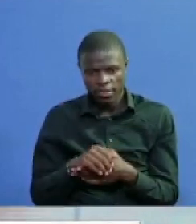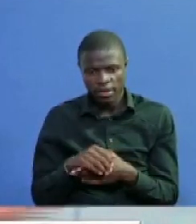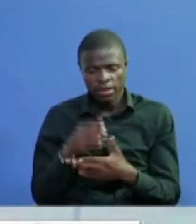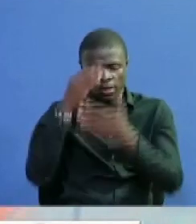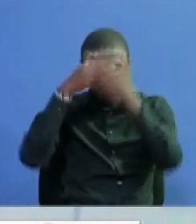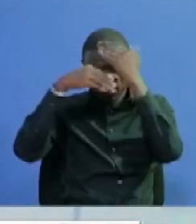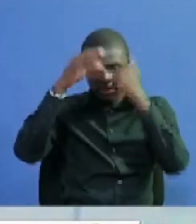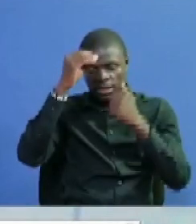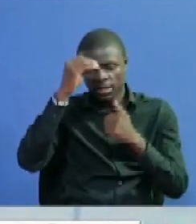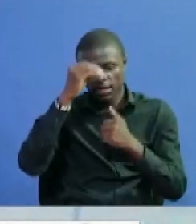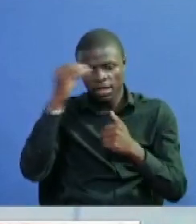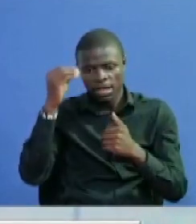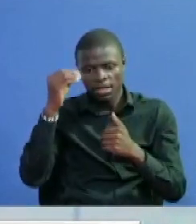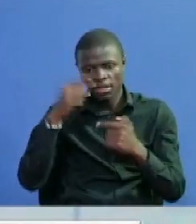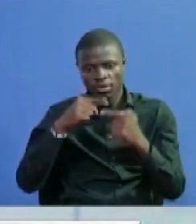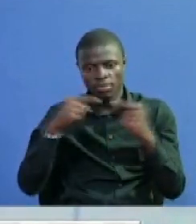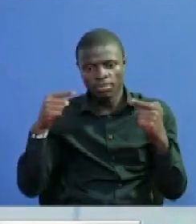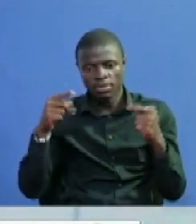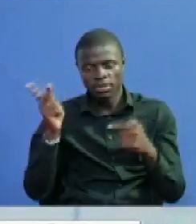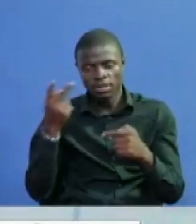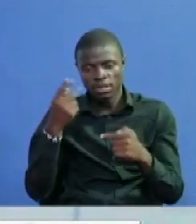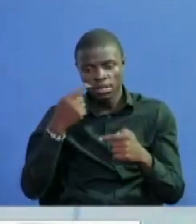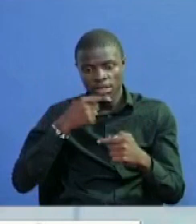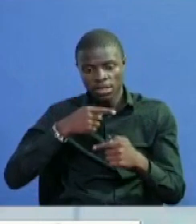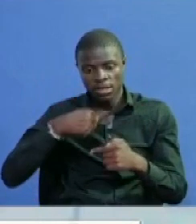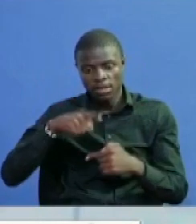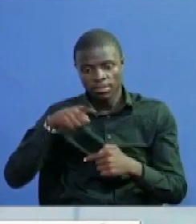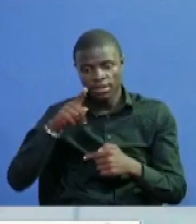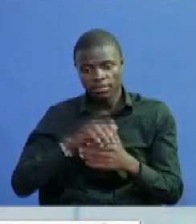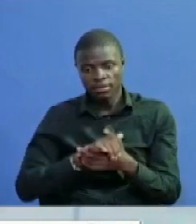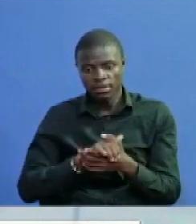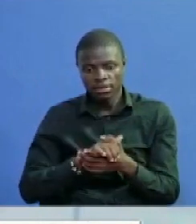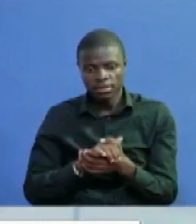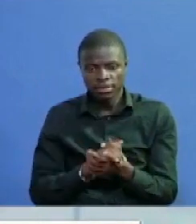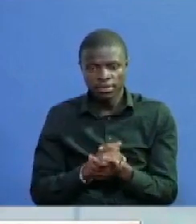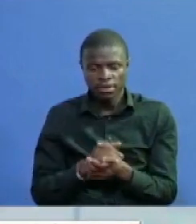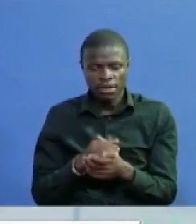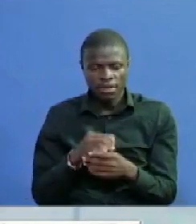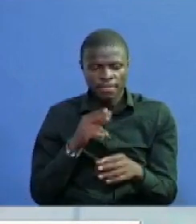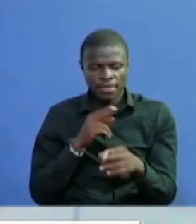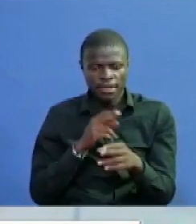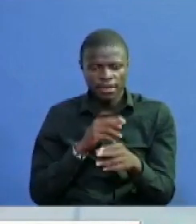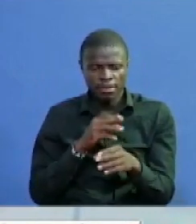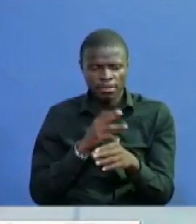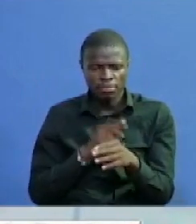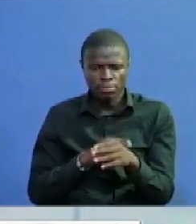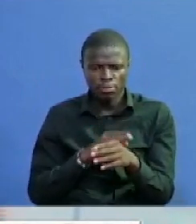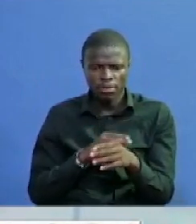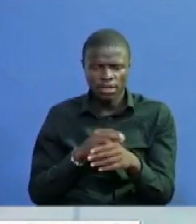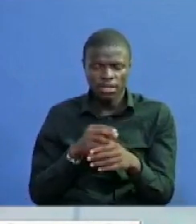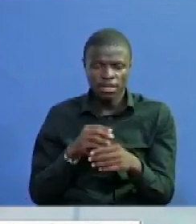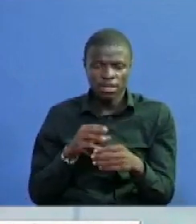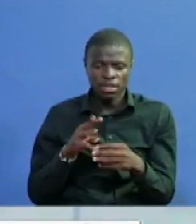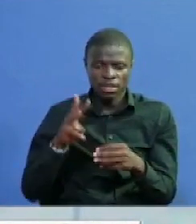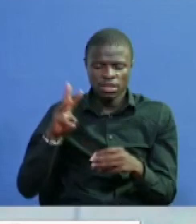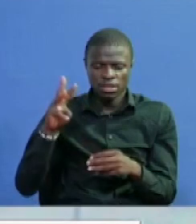and even Kenyans themselves, that we need to seize the momentum created by this